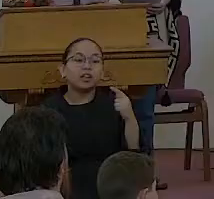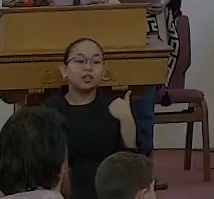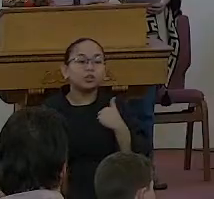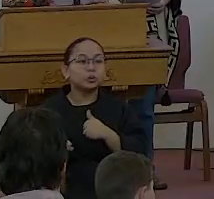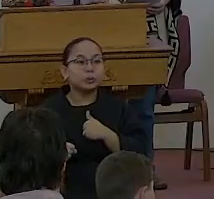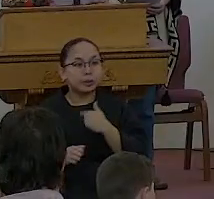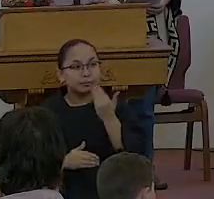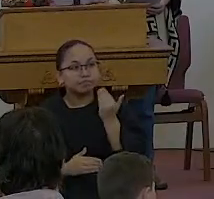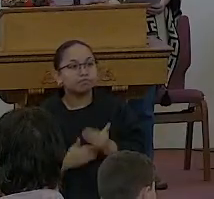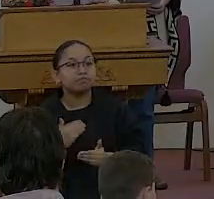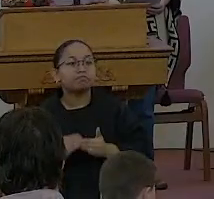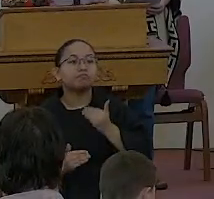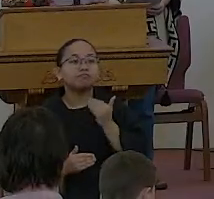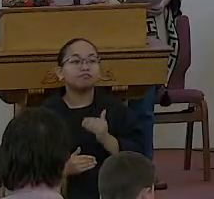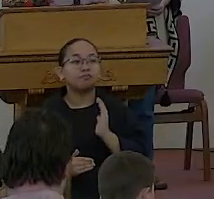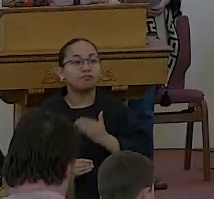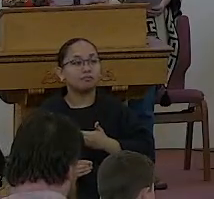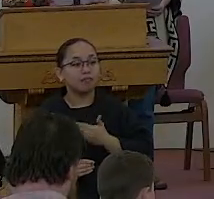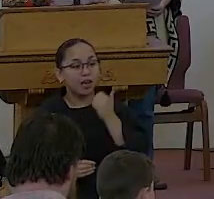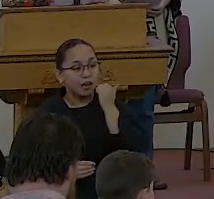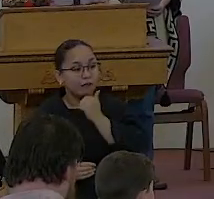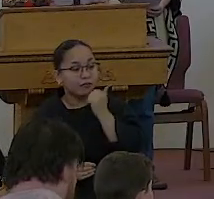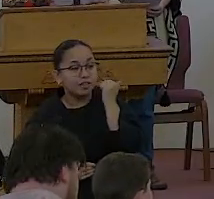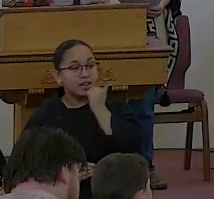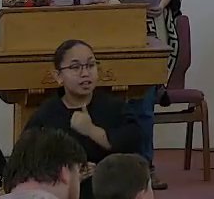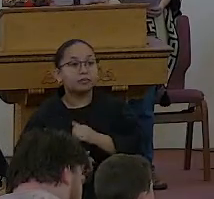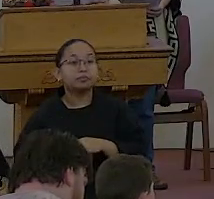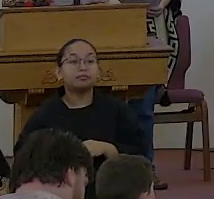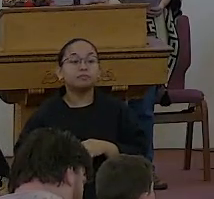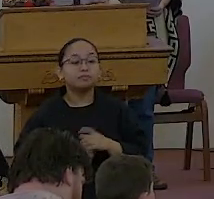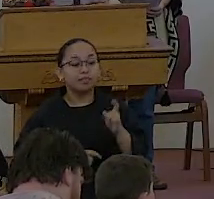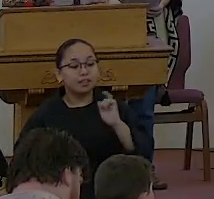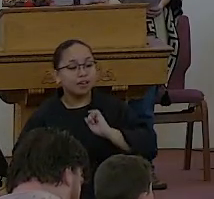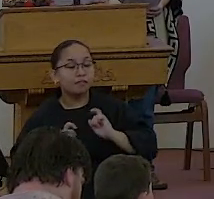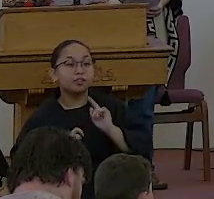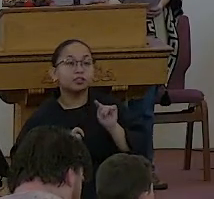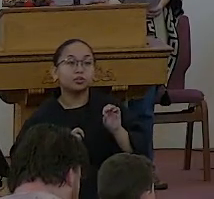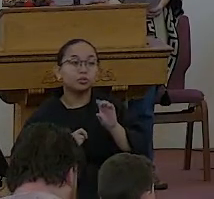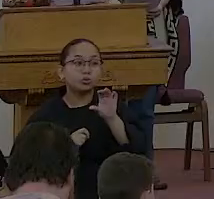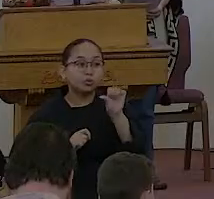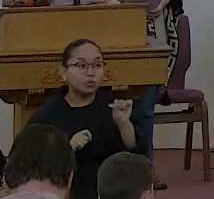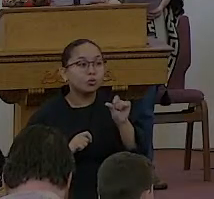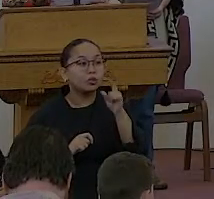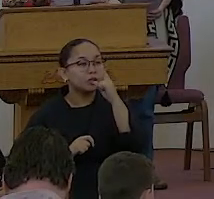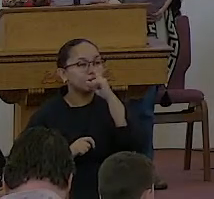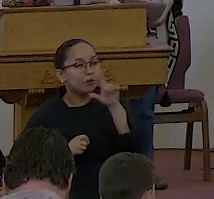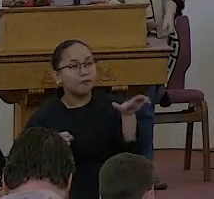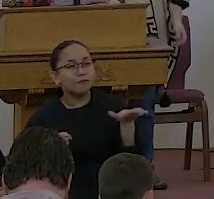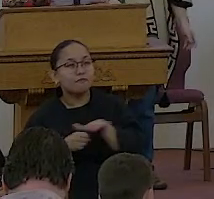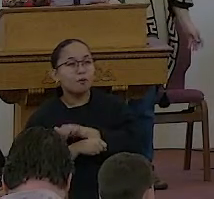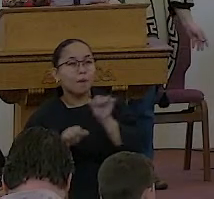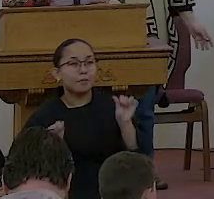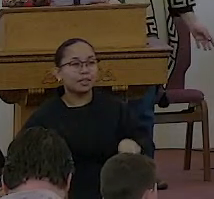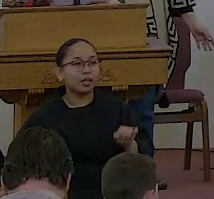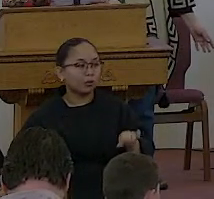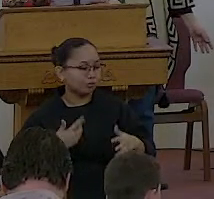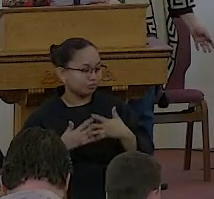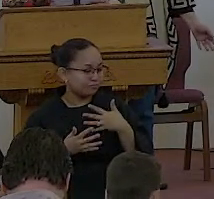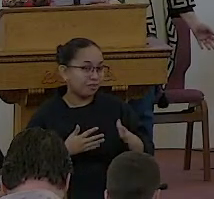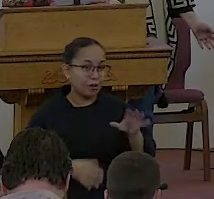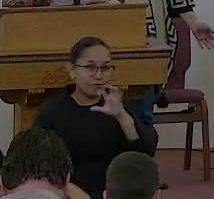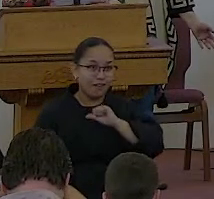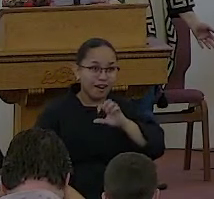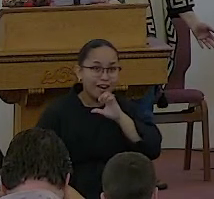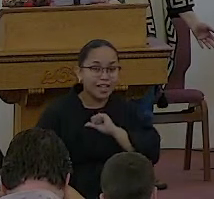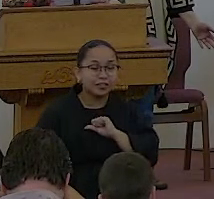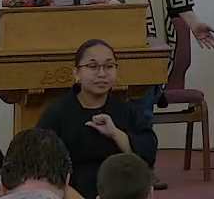and dream through our nights. Give us the tools to reach our full potential, no matter how young or old we